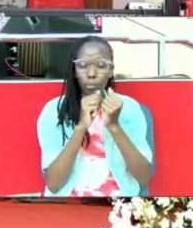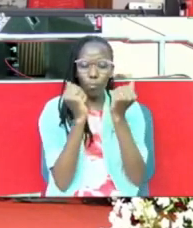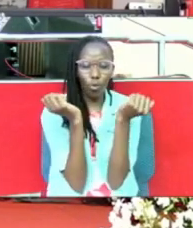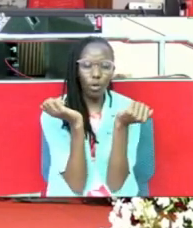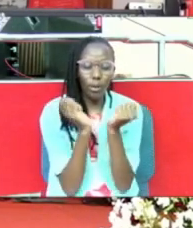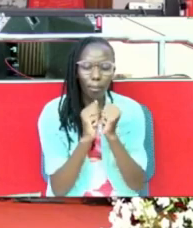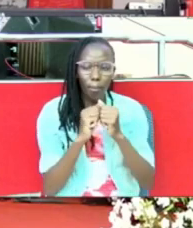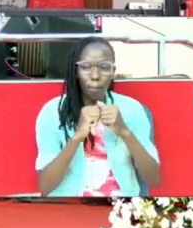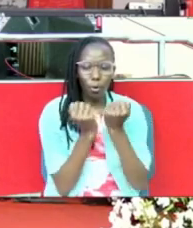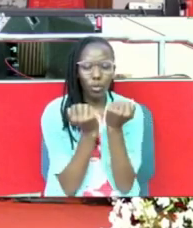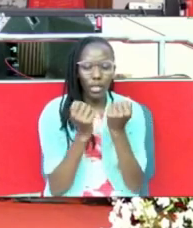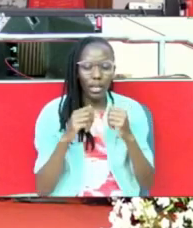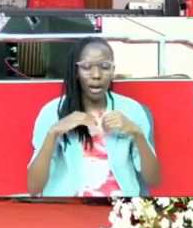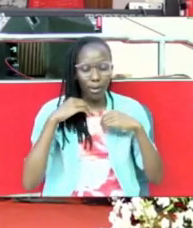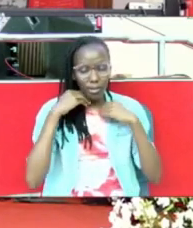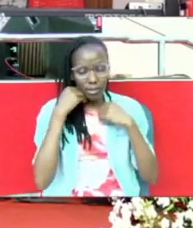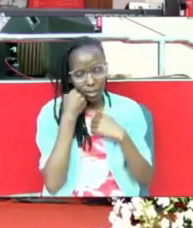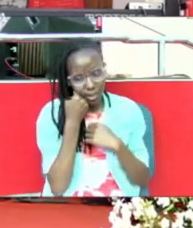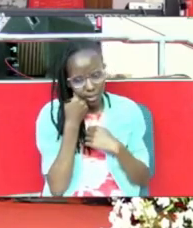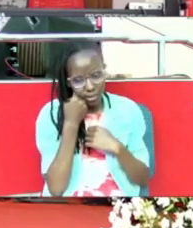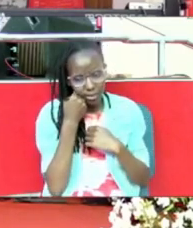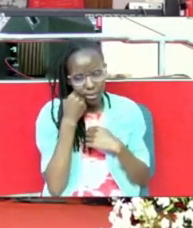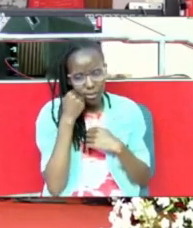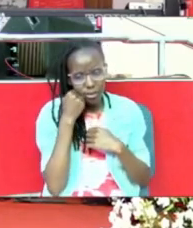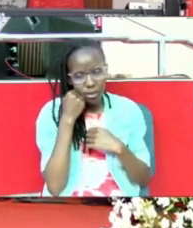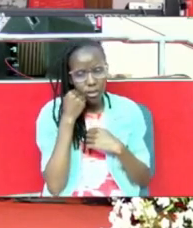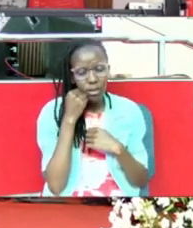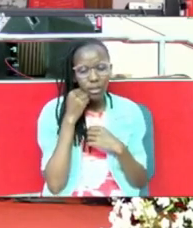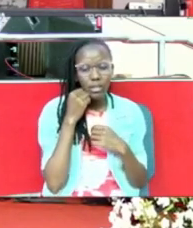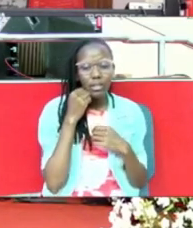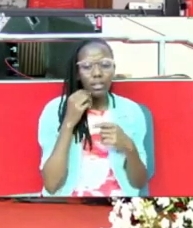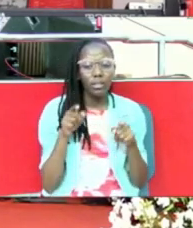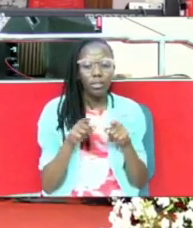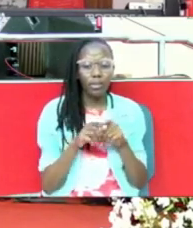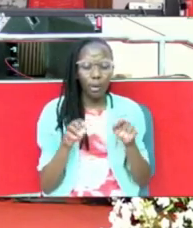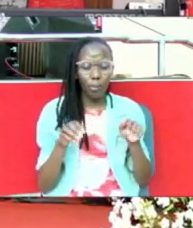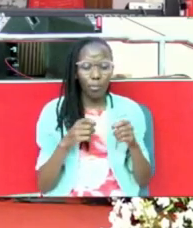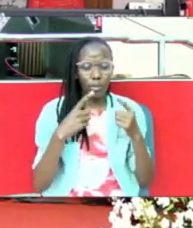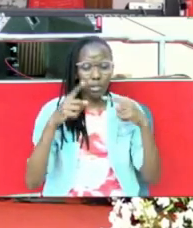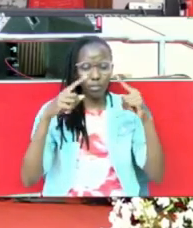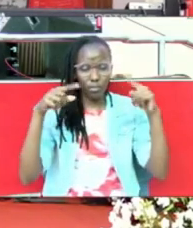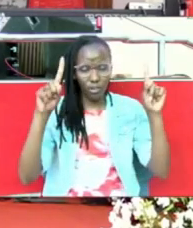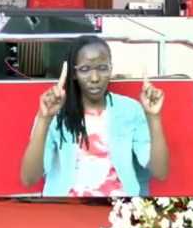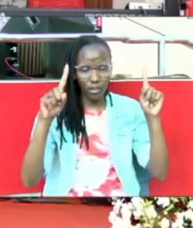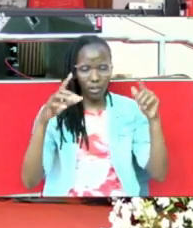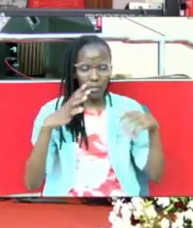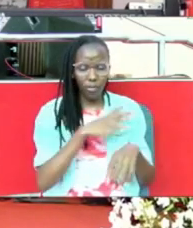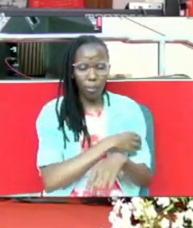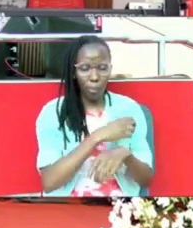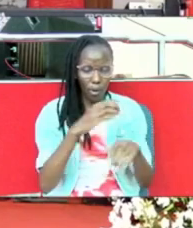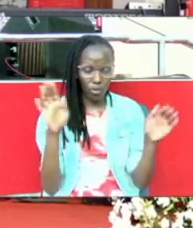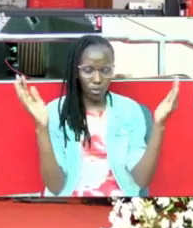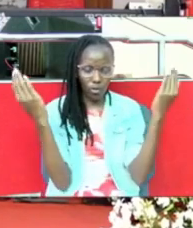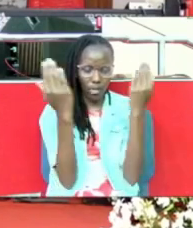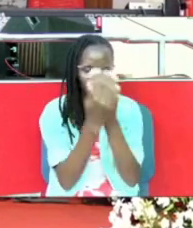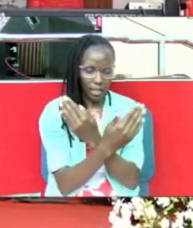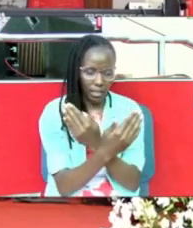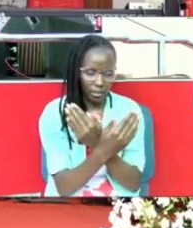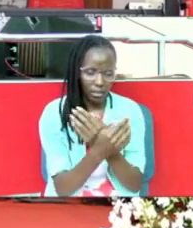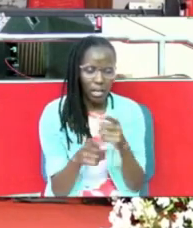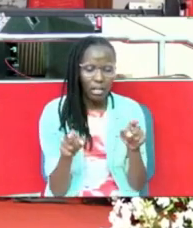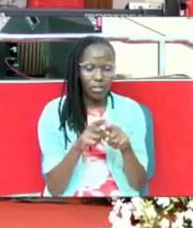kuvunjika kwetu na ile maradhi yetu. He defeated the powers of darkness. Akaweza kushinda nguvu za kuzimu. Even